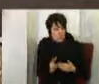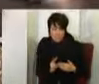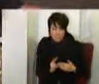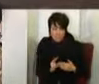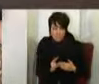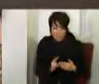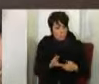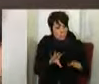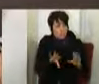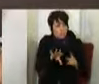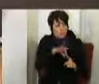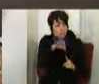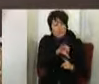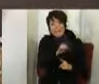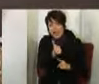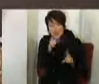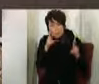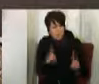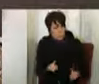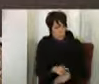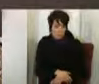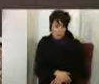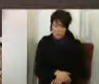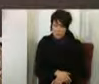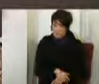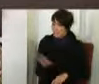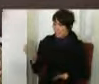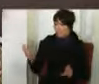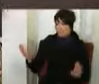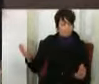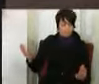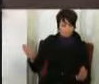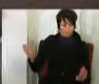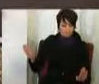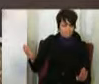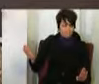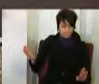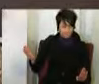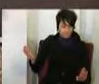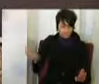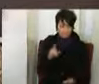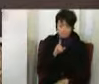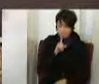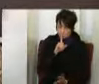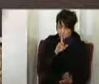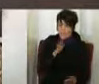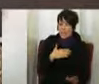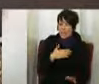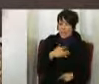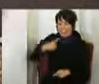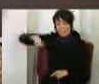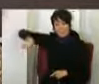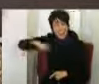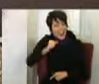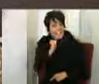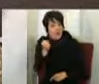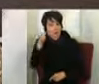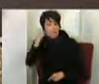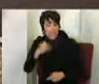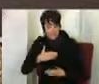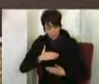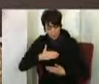something else. They still did not hear and did not know the will and purpose of God in Joseph